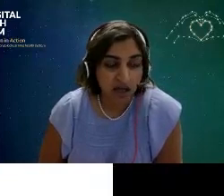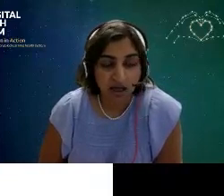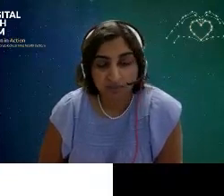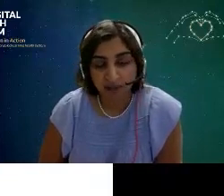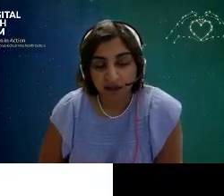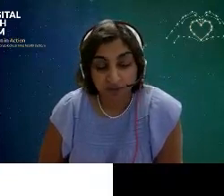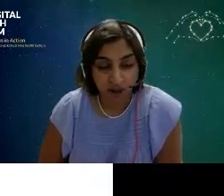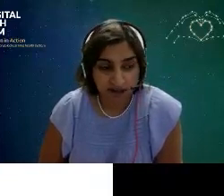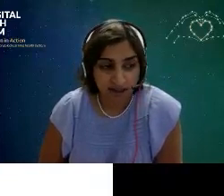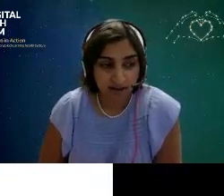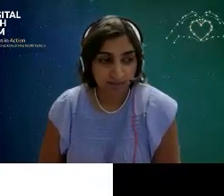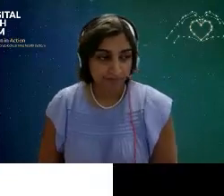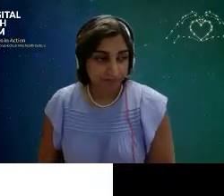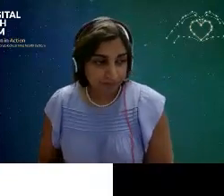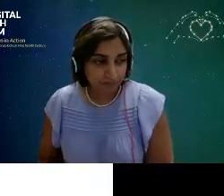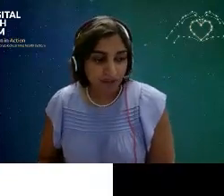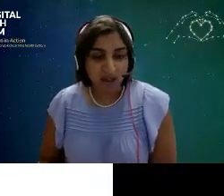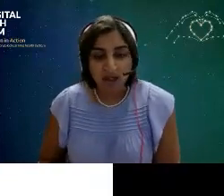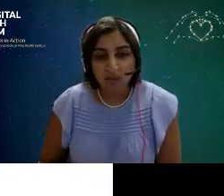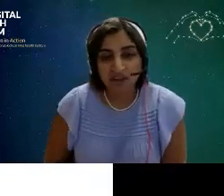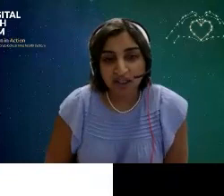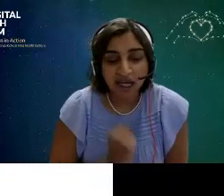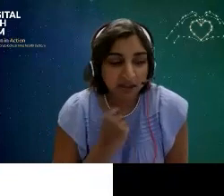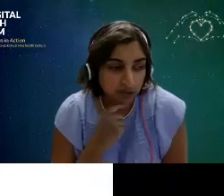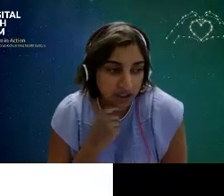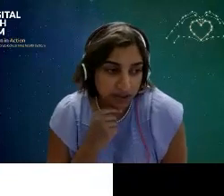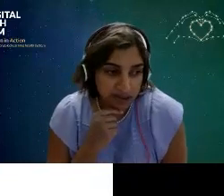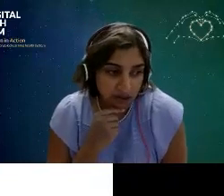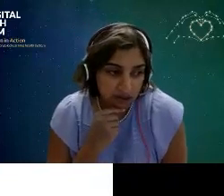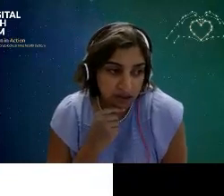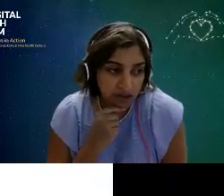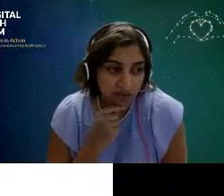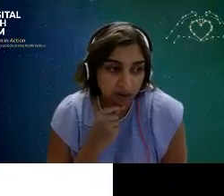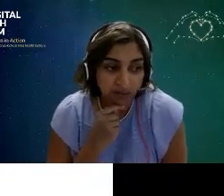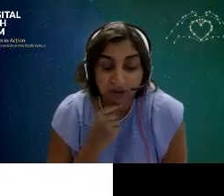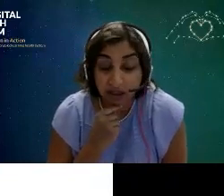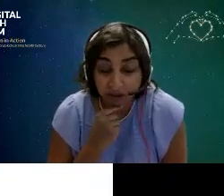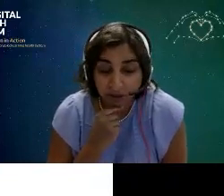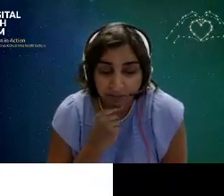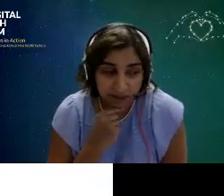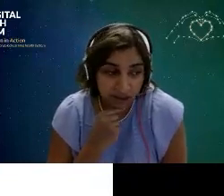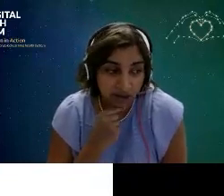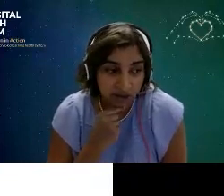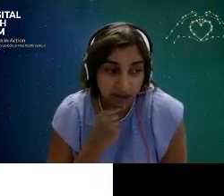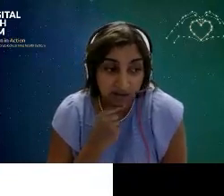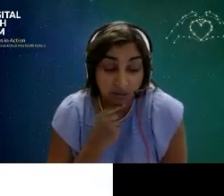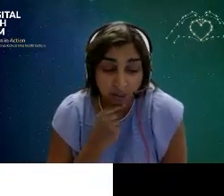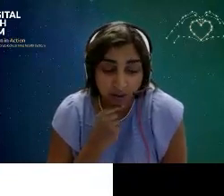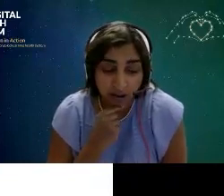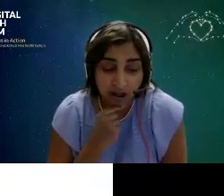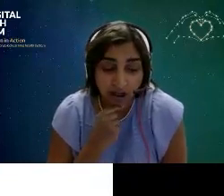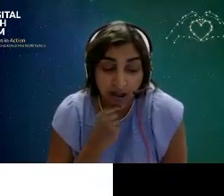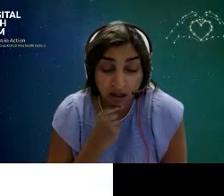use of WellTel. We then had a graduate student do some work with another population who